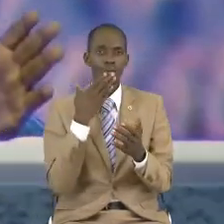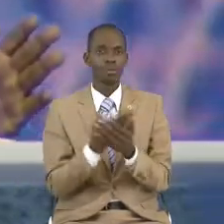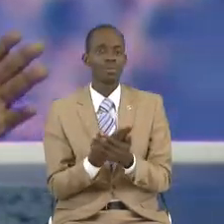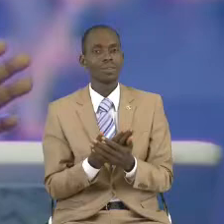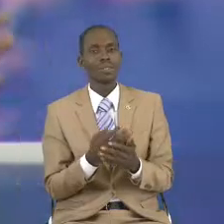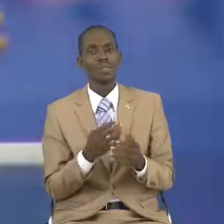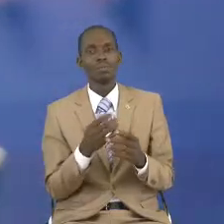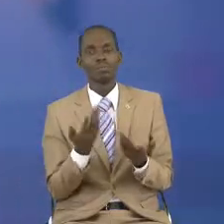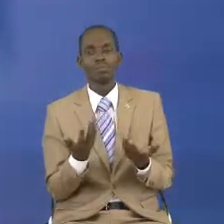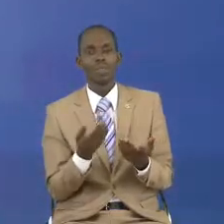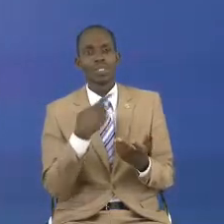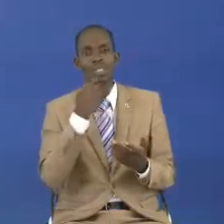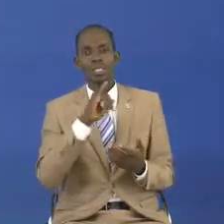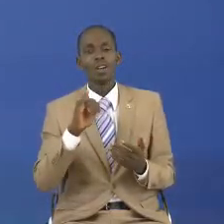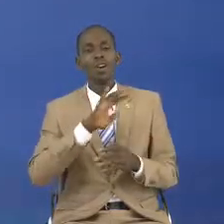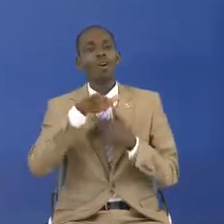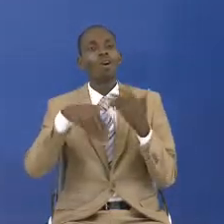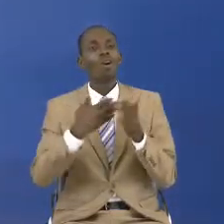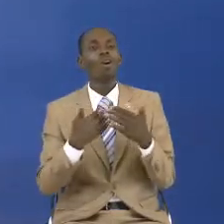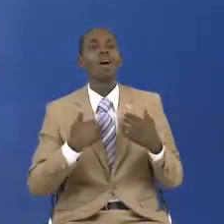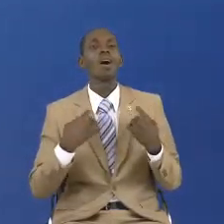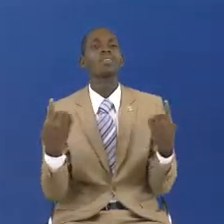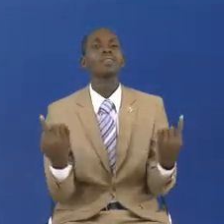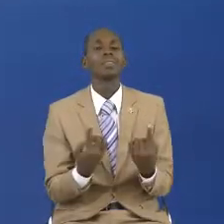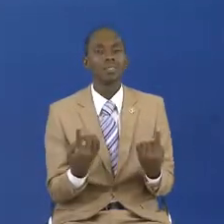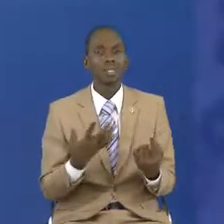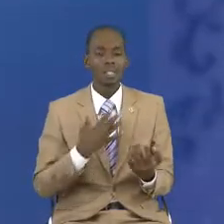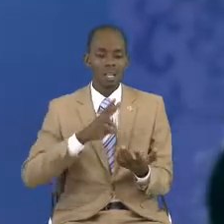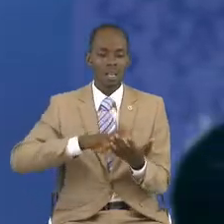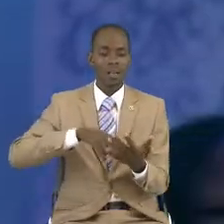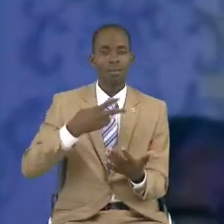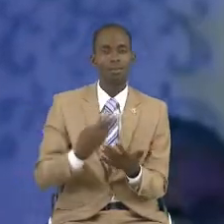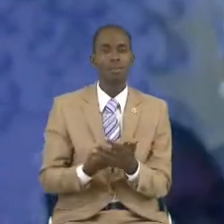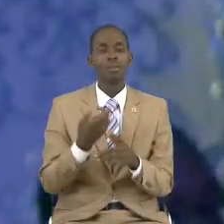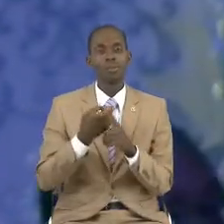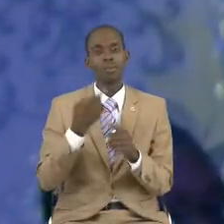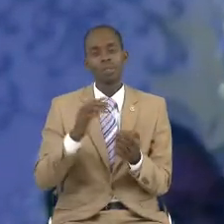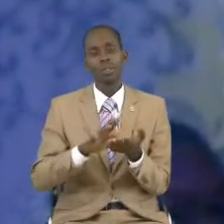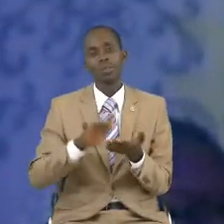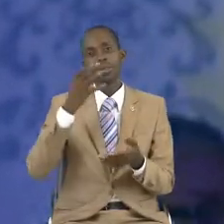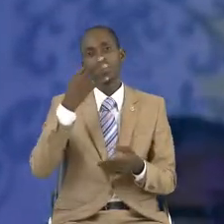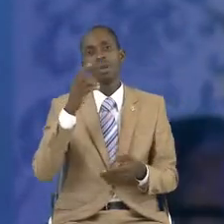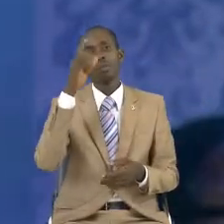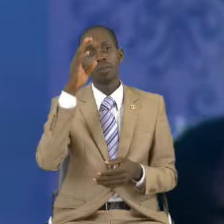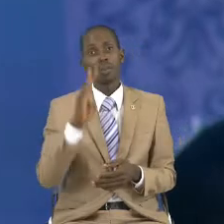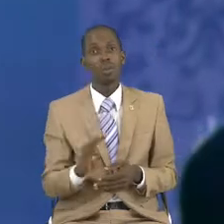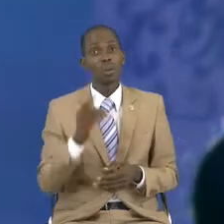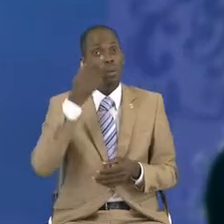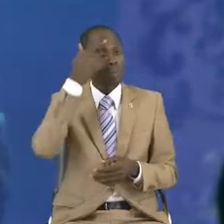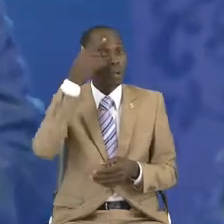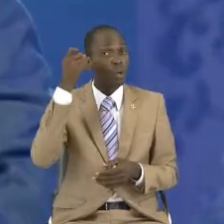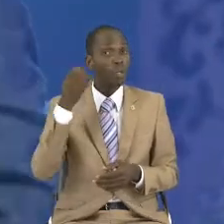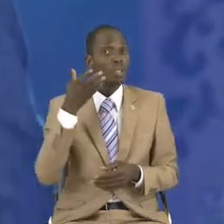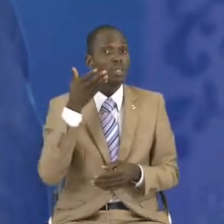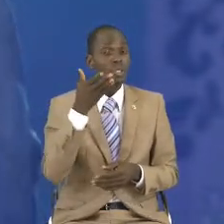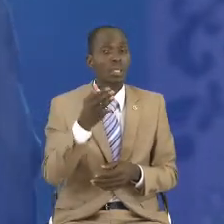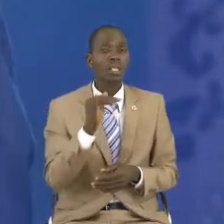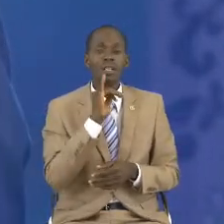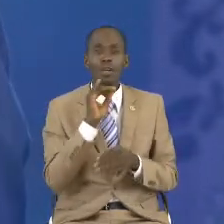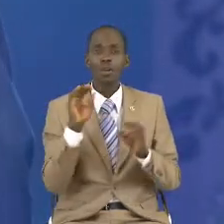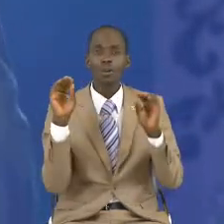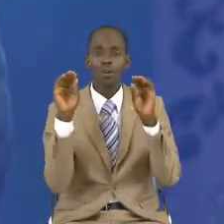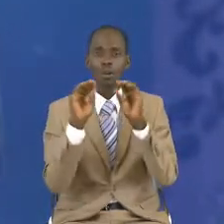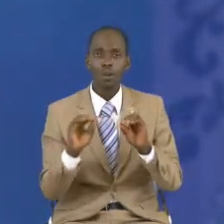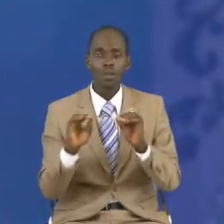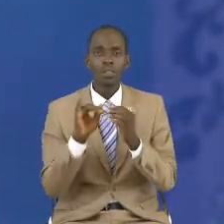them and come short of the glory of god because there is no not that